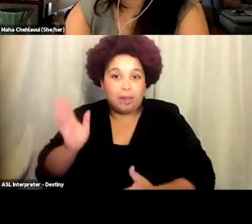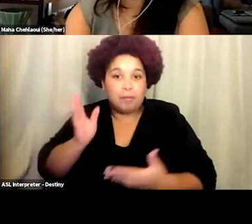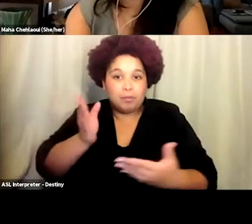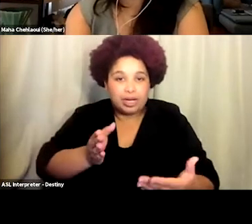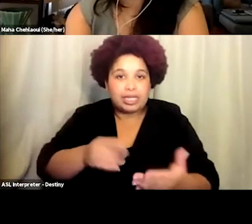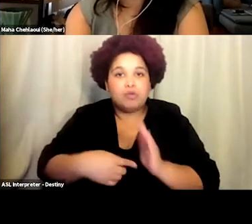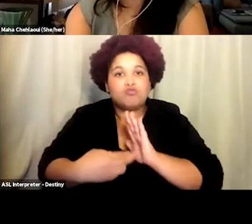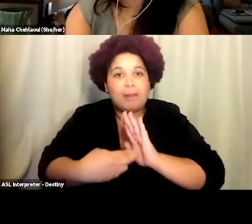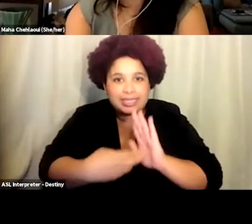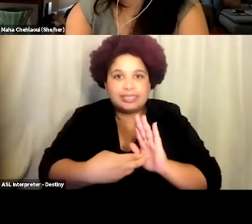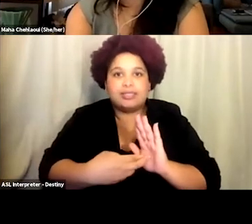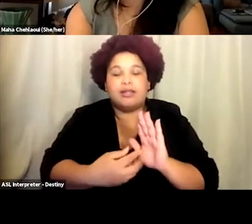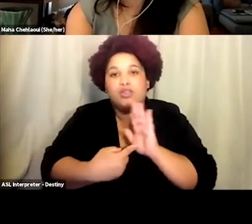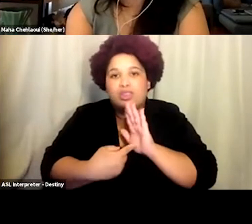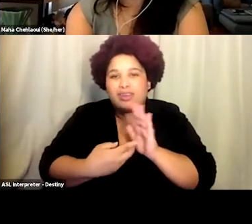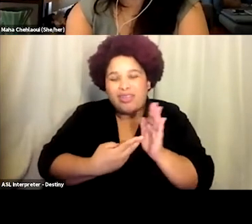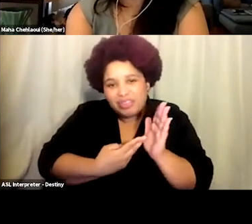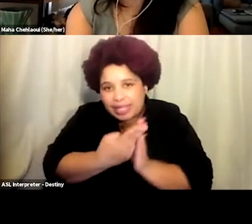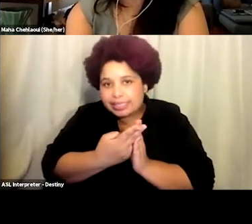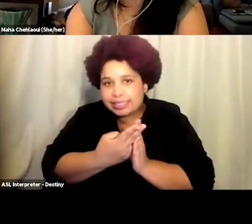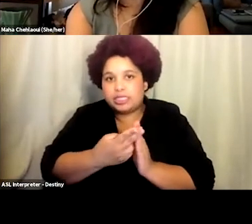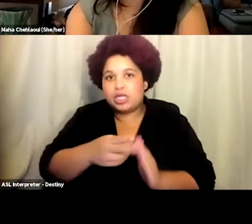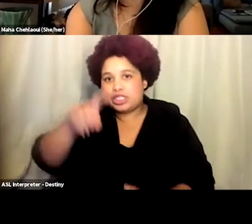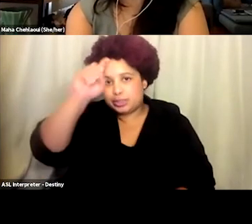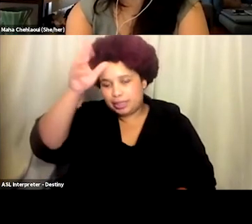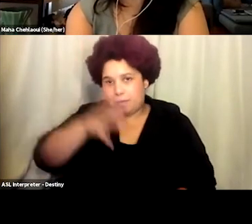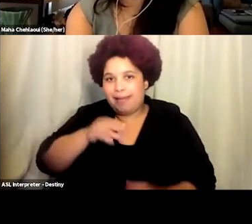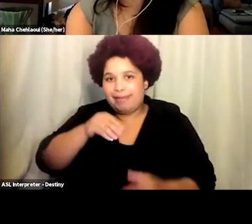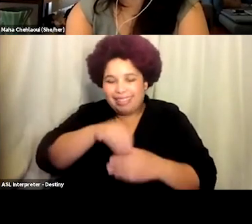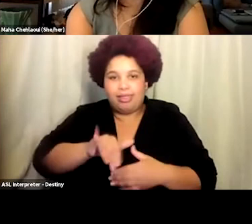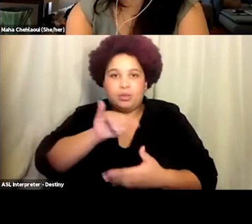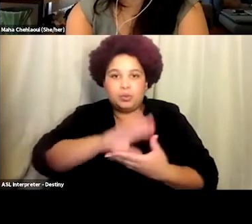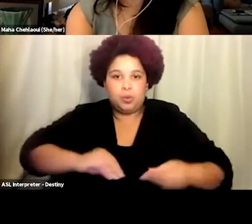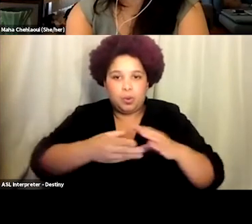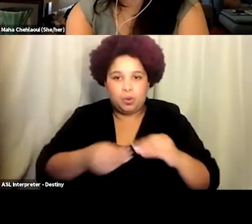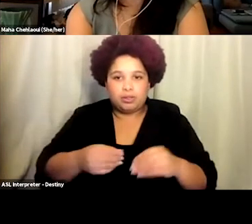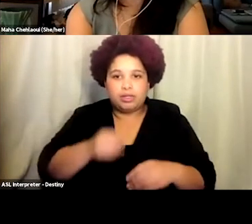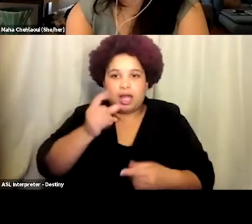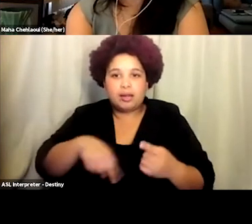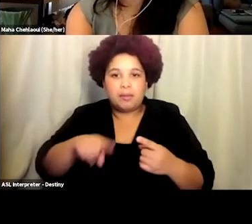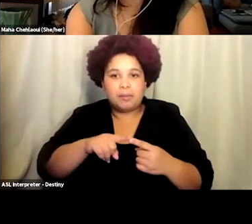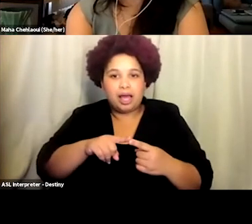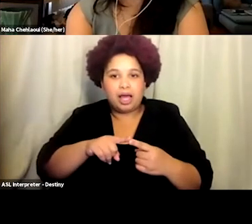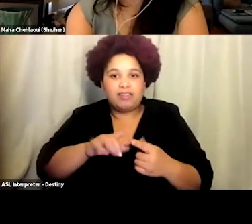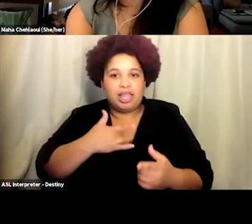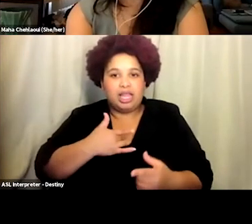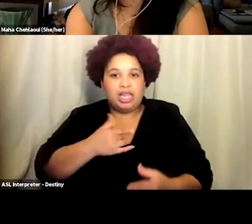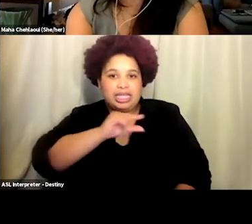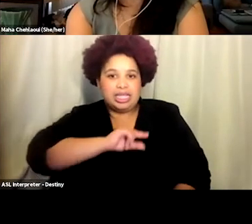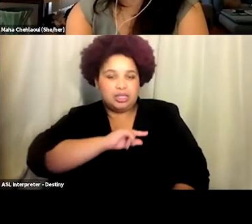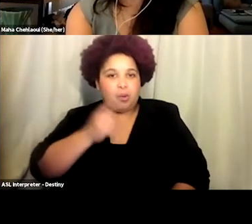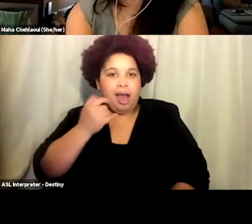represent the authentic Egyptian man in the story. It's not about feeling guilty because those